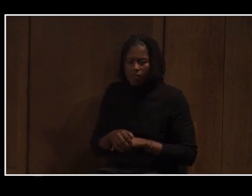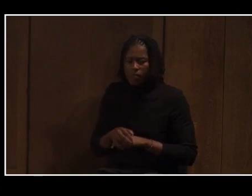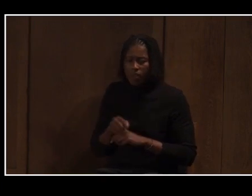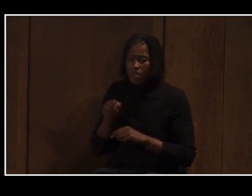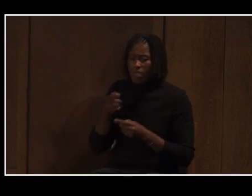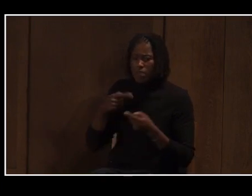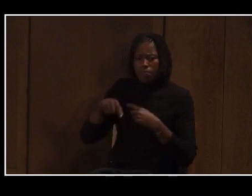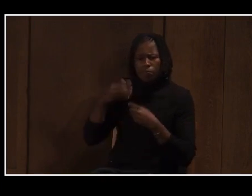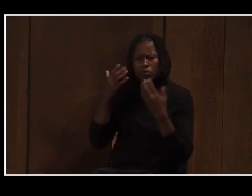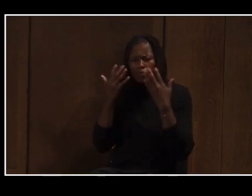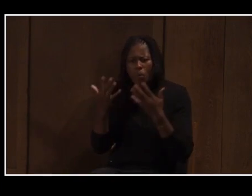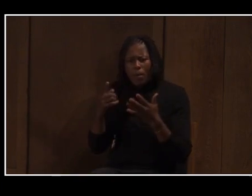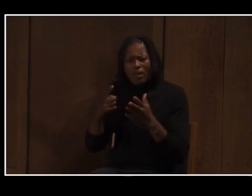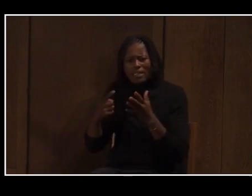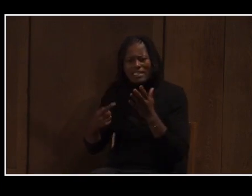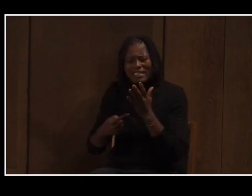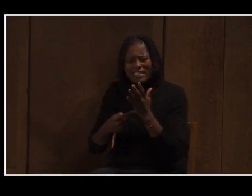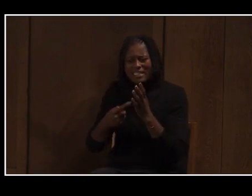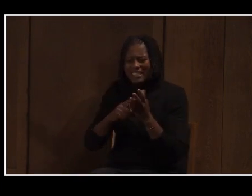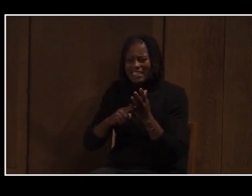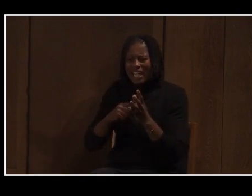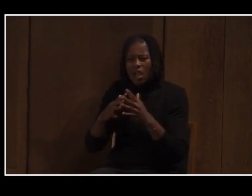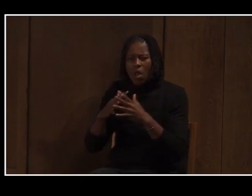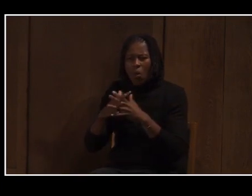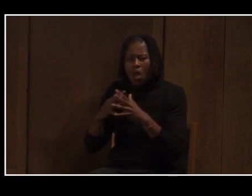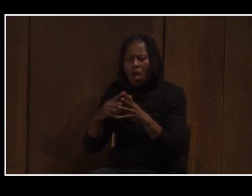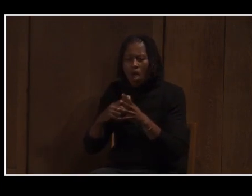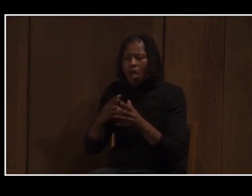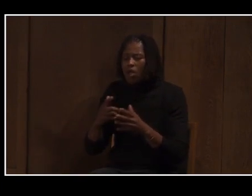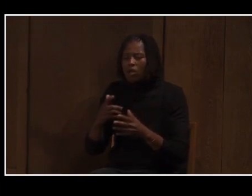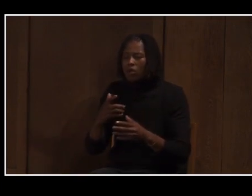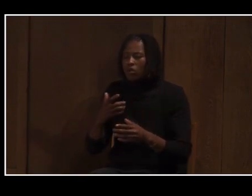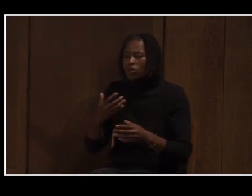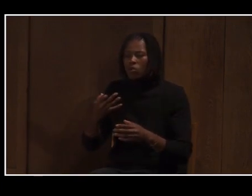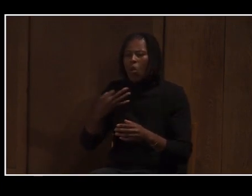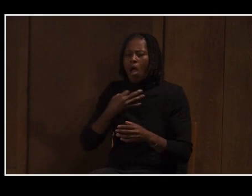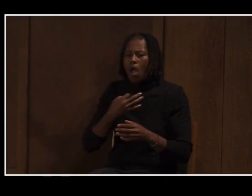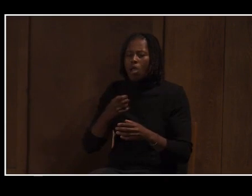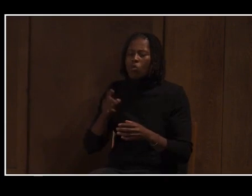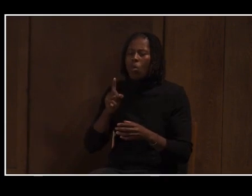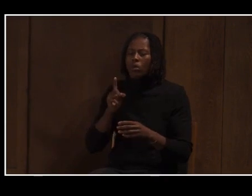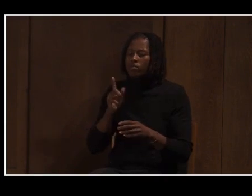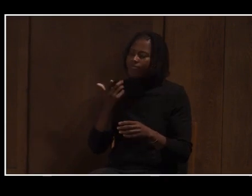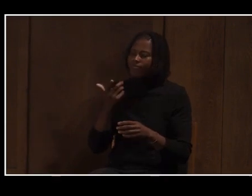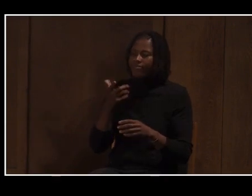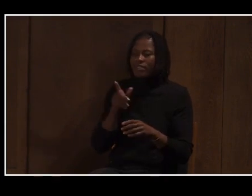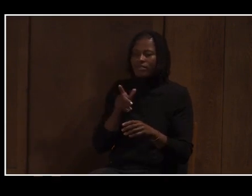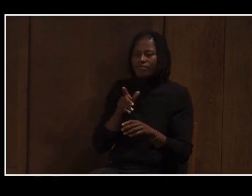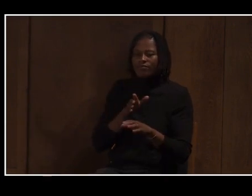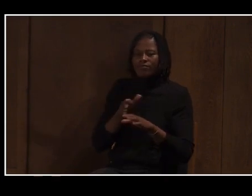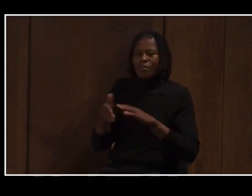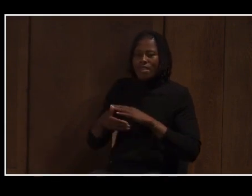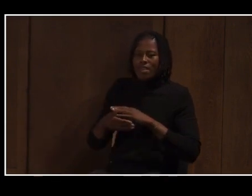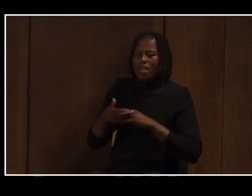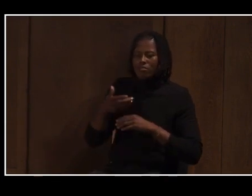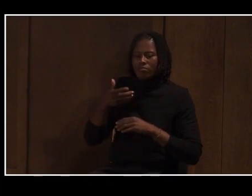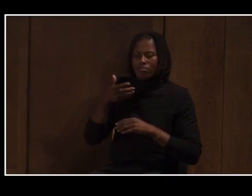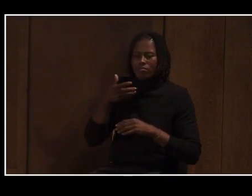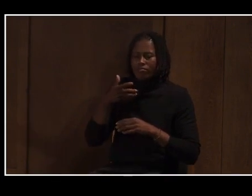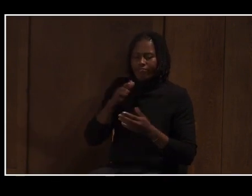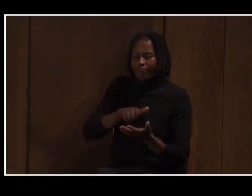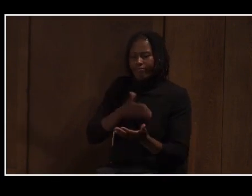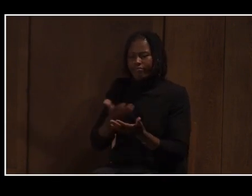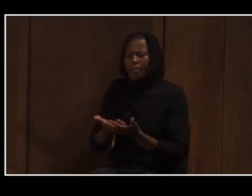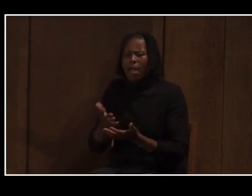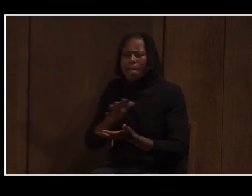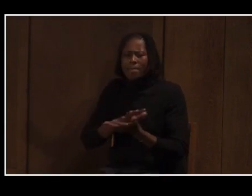don't ask me to do the Jamaican accent, but me little but me Talawa. It means small but big, and I